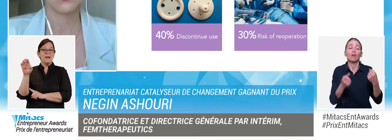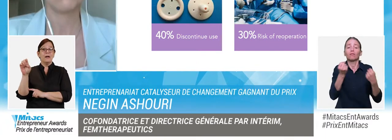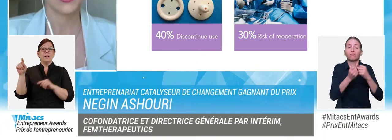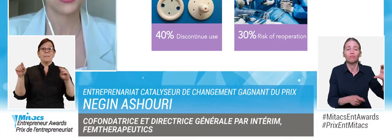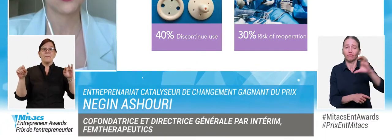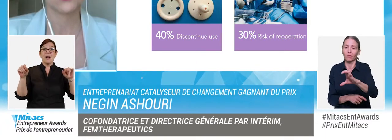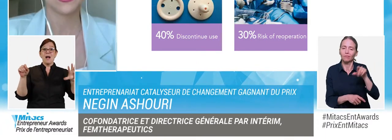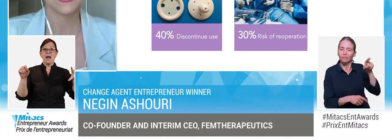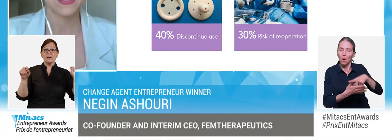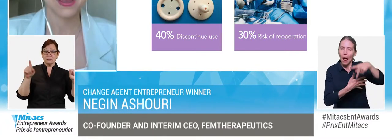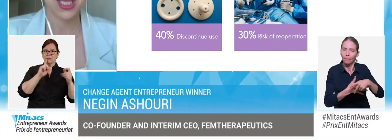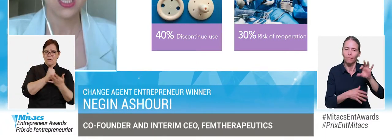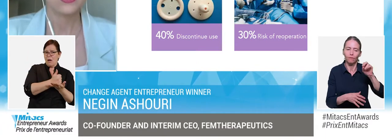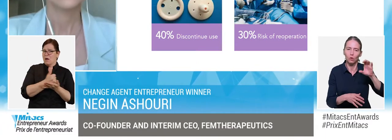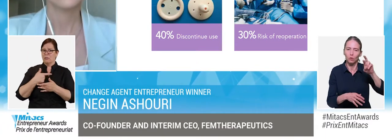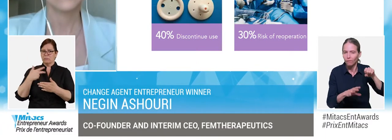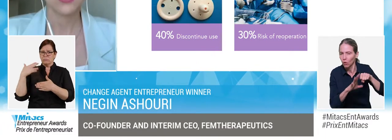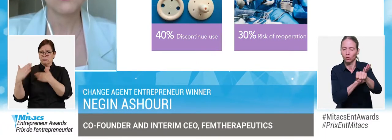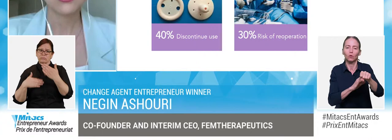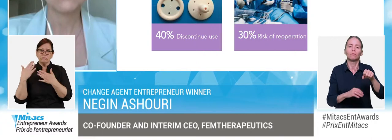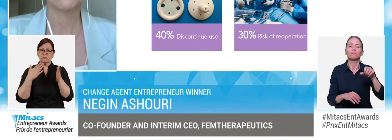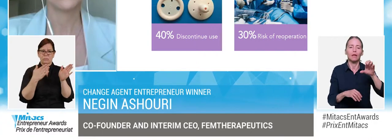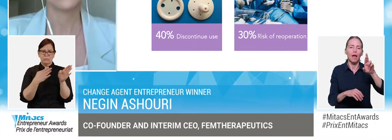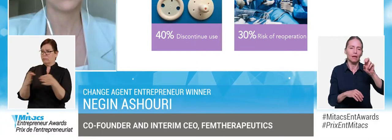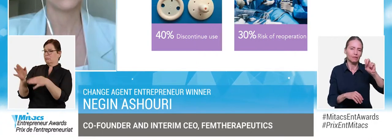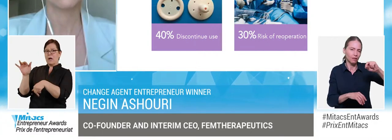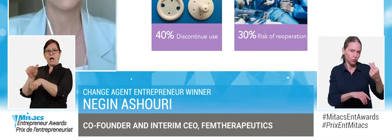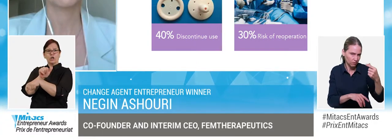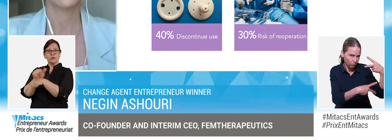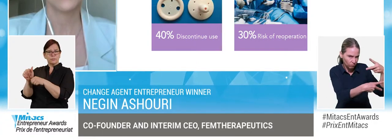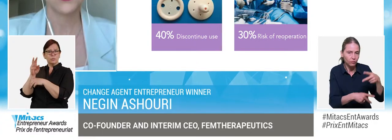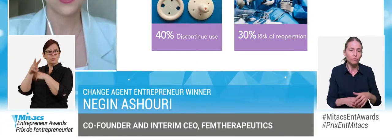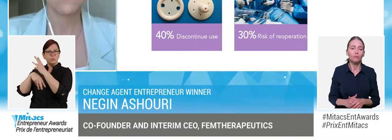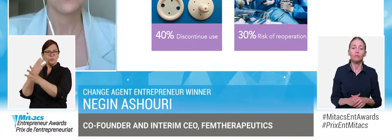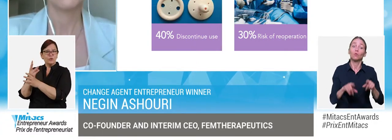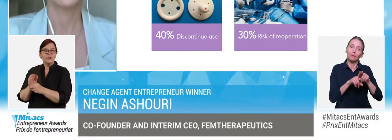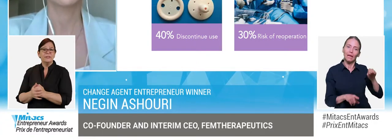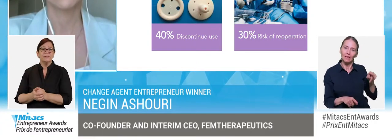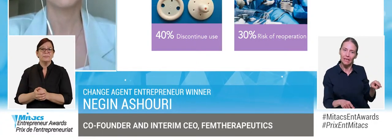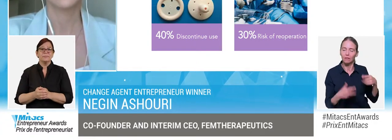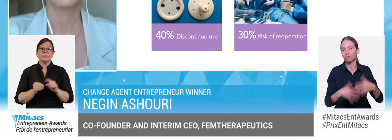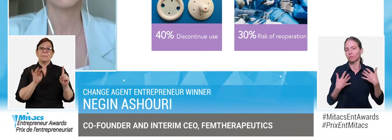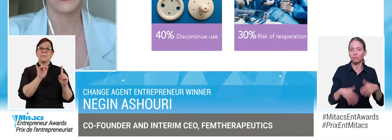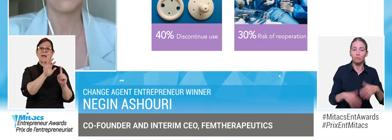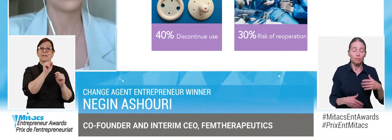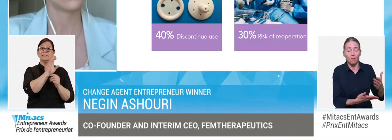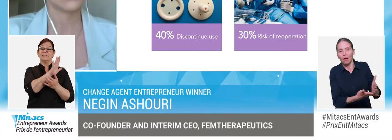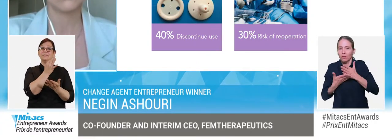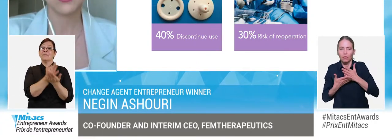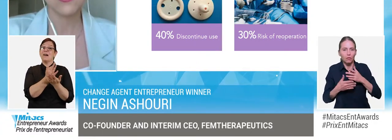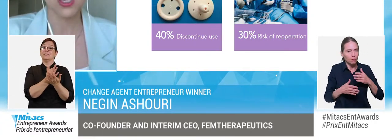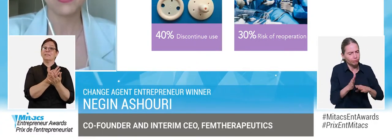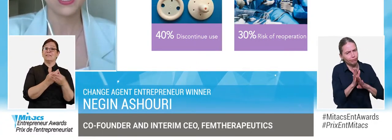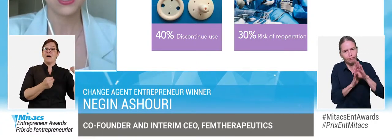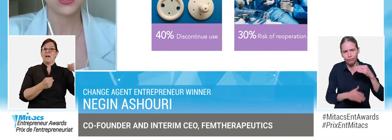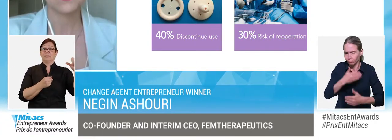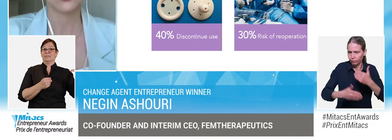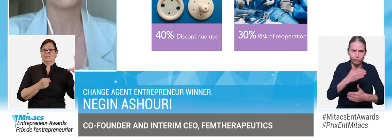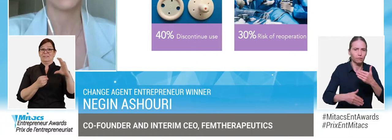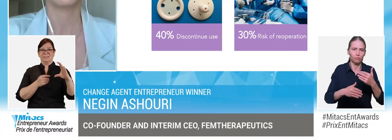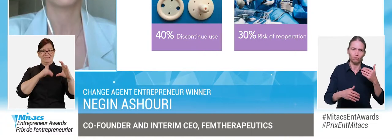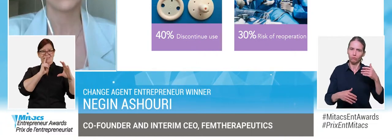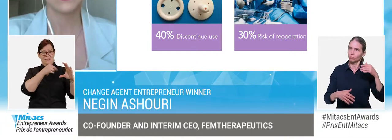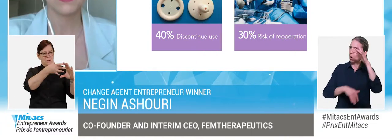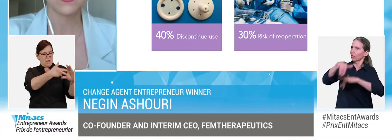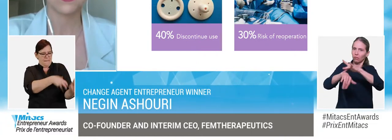each patient's unique anatomy. The second option would be going for a surgery, which is not only having lots of complications,